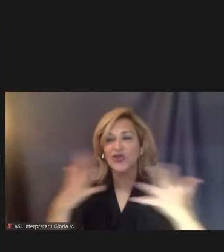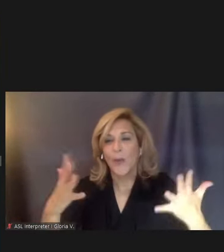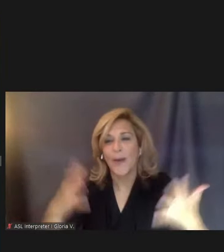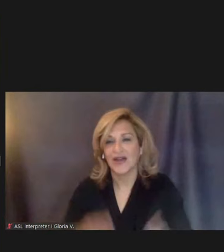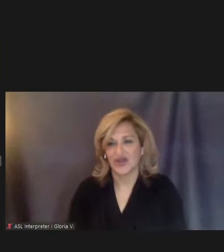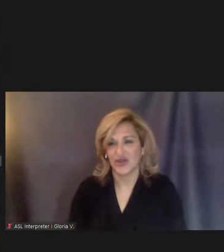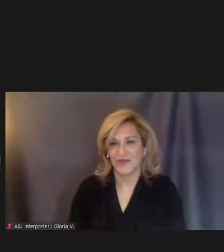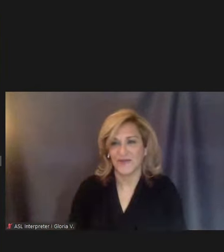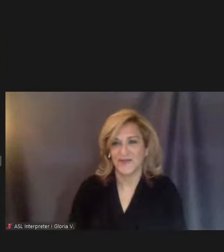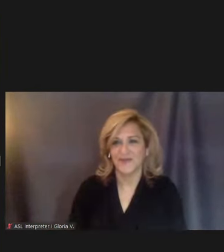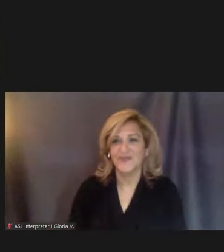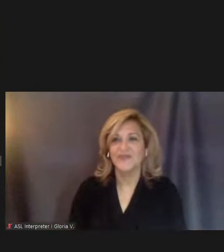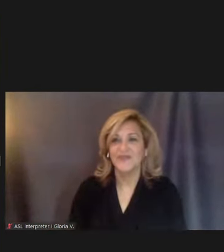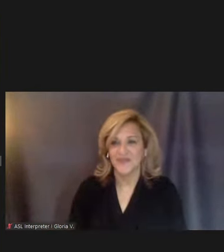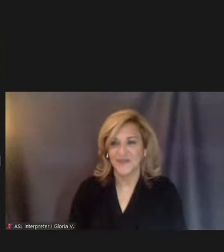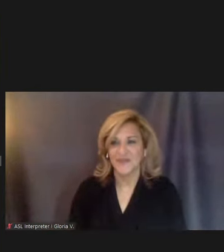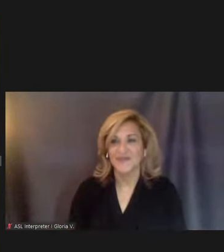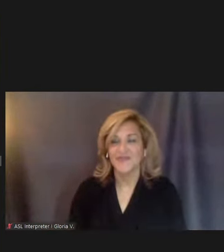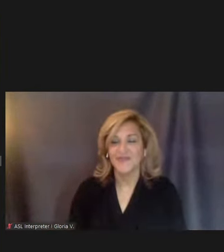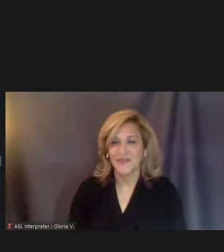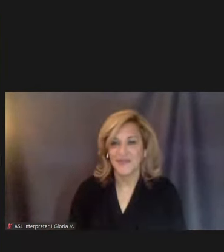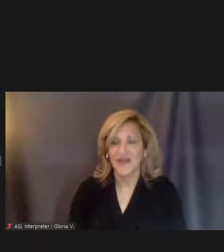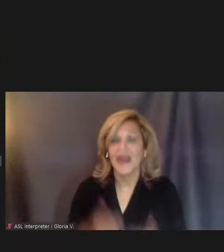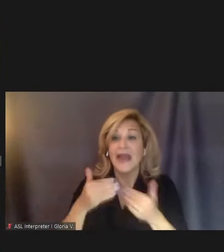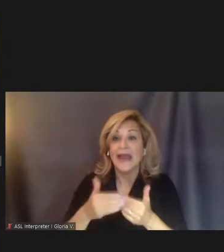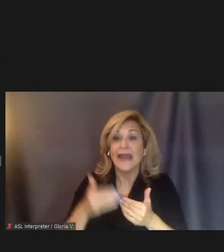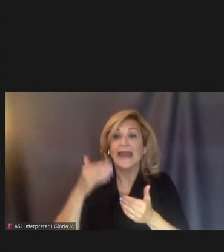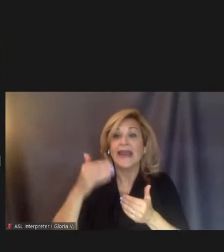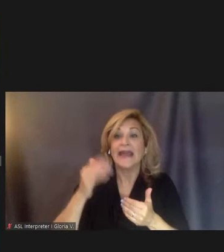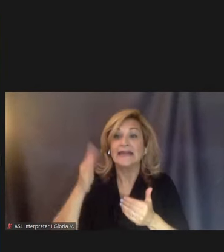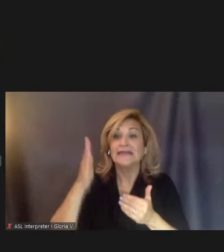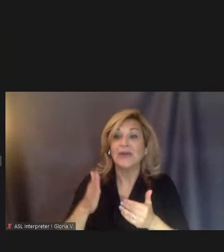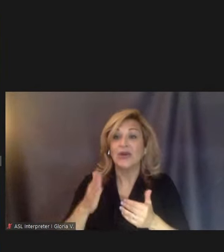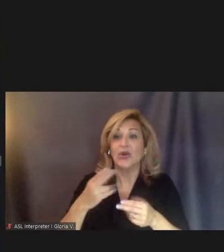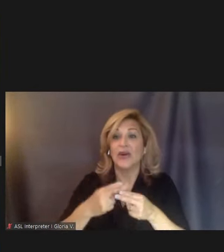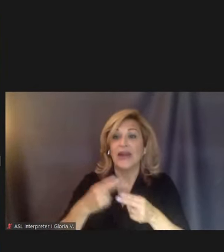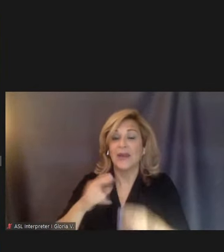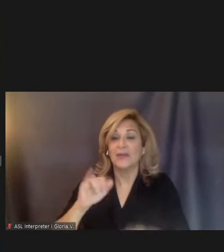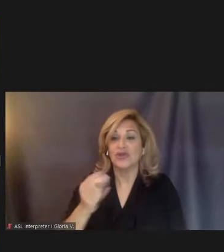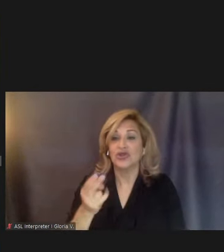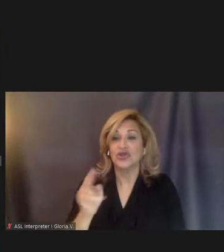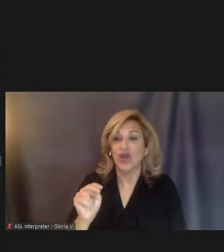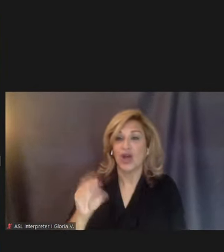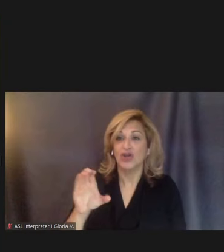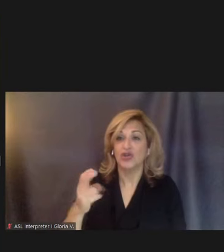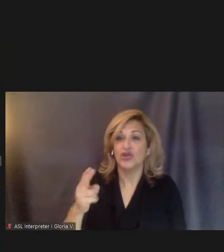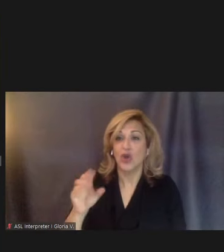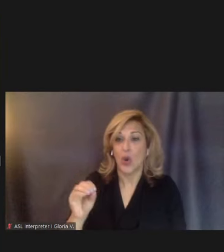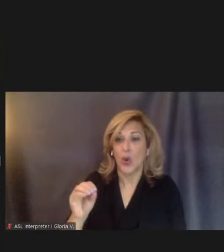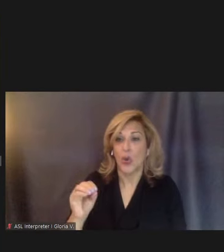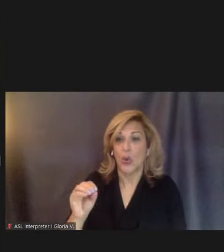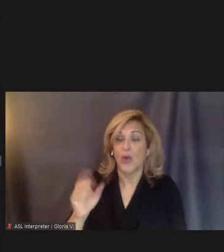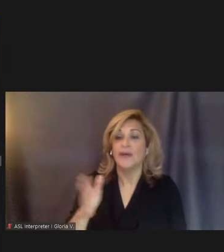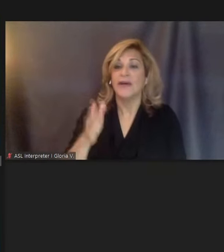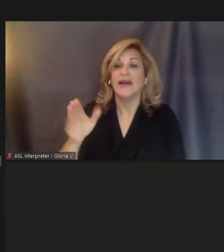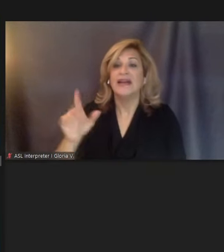Thank you. Our next speaker will be John Cho, followed by Timothy Gills.